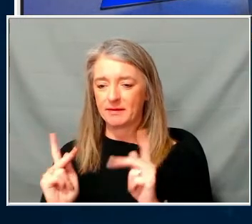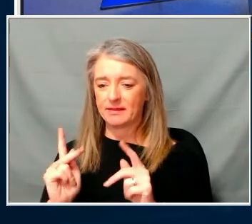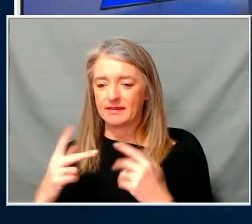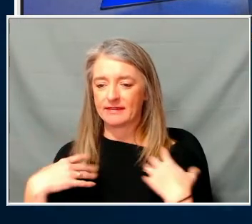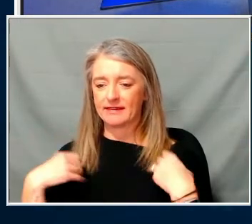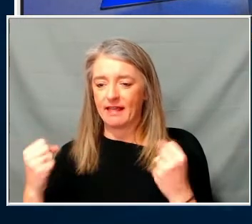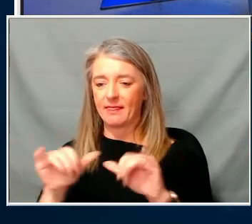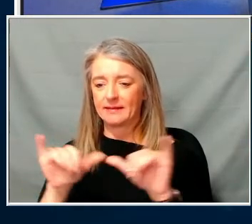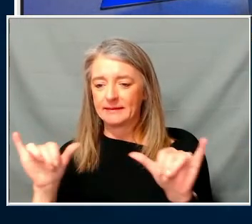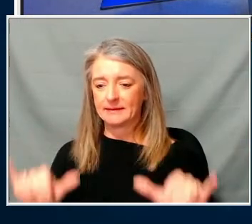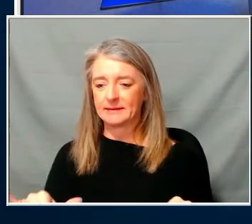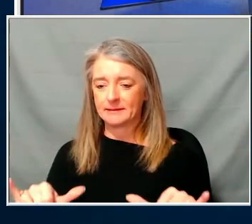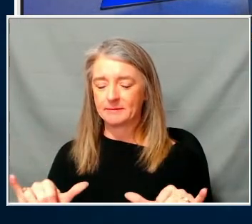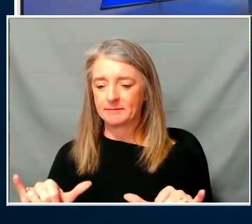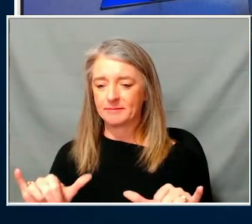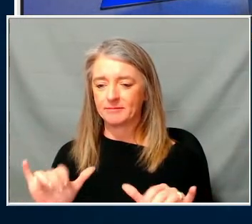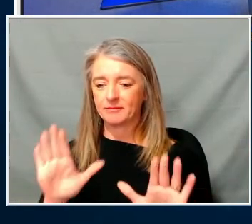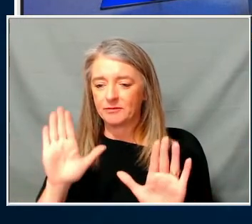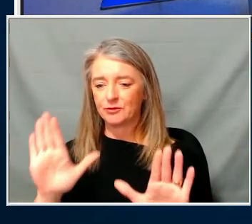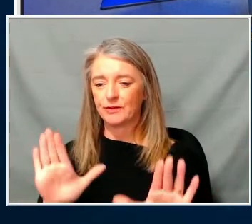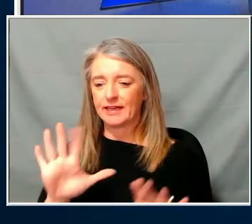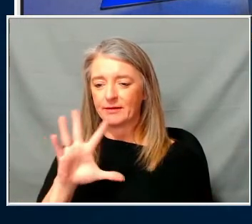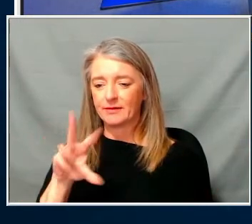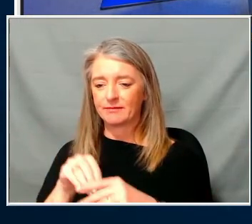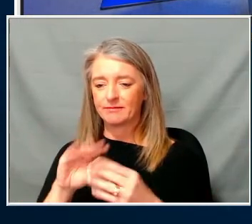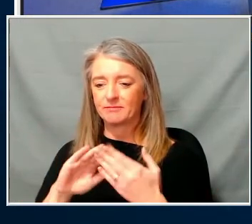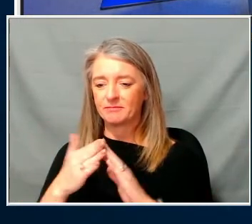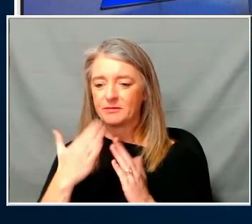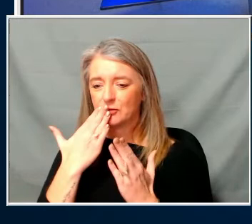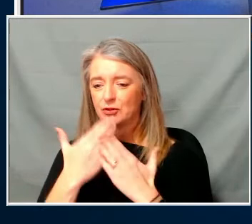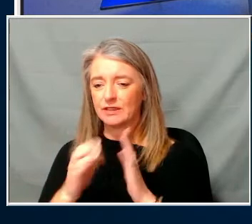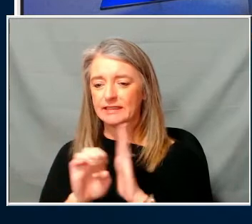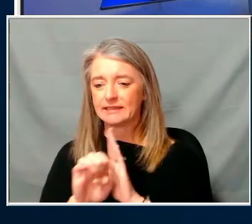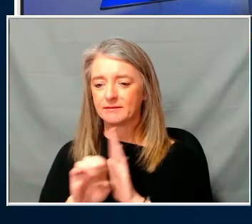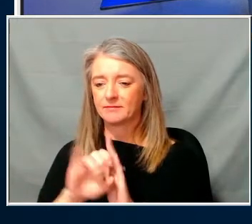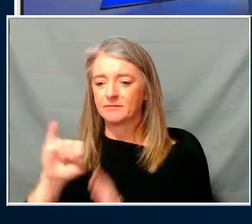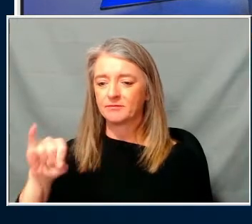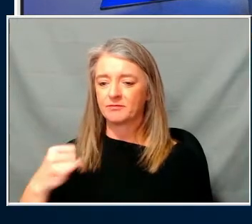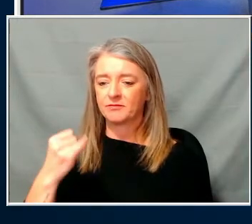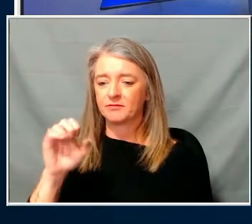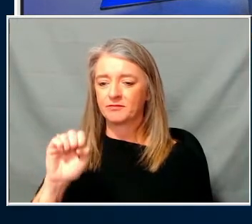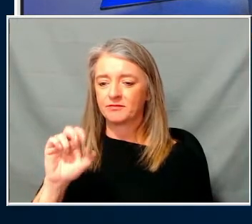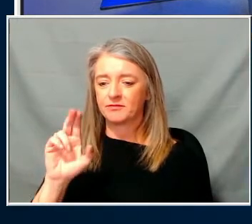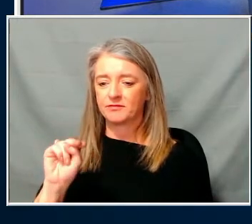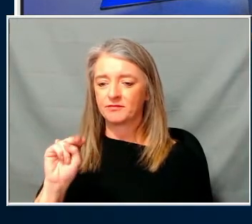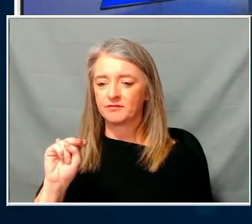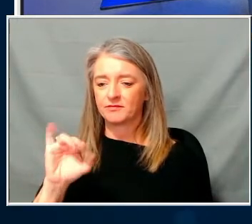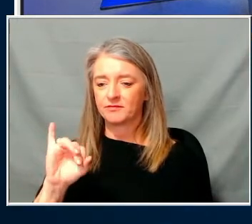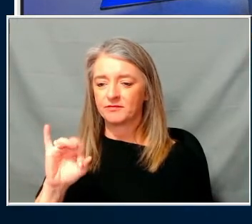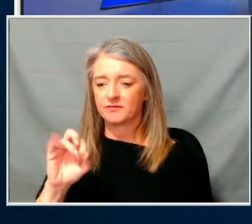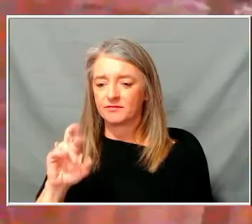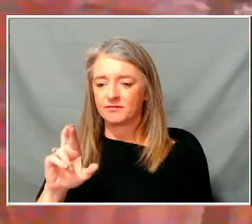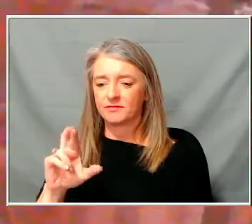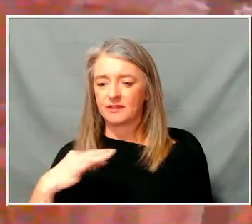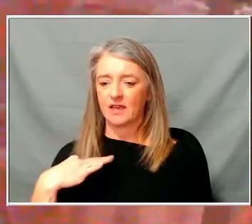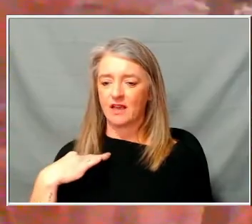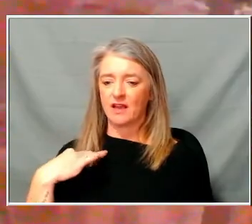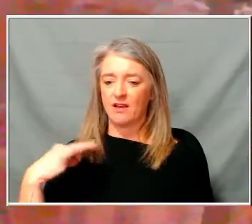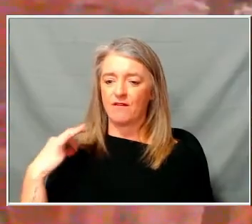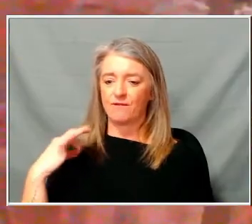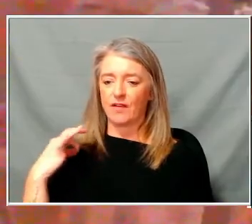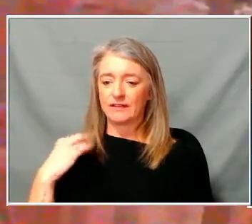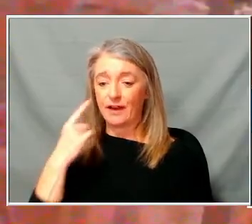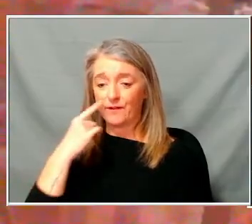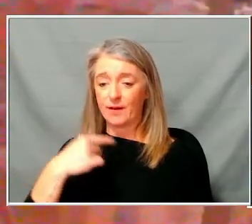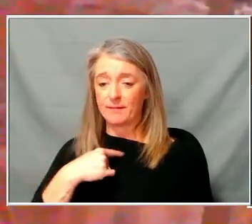just being great out in our community and being a great example. Jennifer, your final thoughts. Volunteering for me just brings me